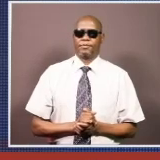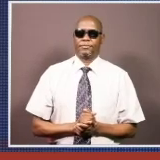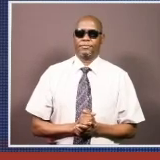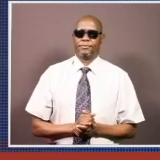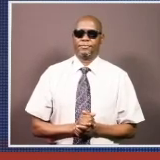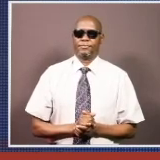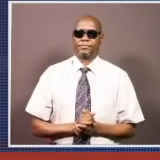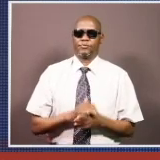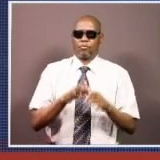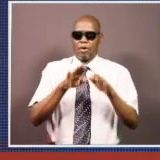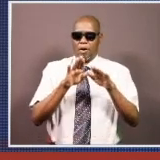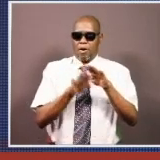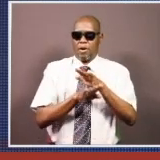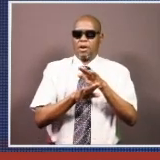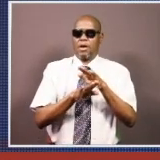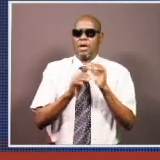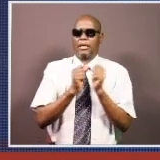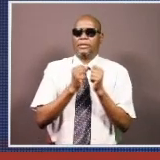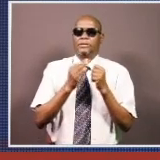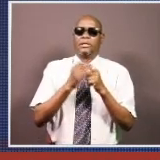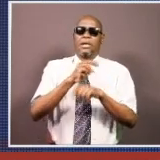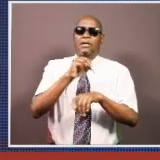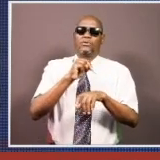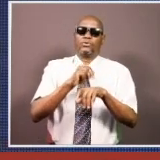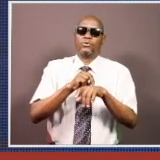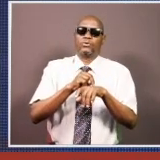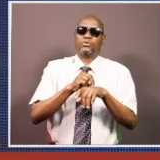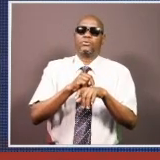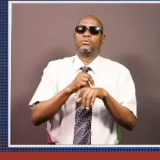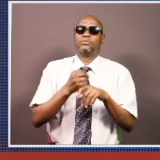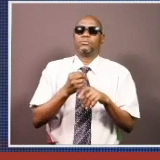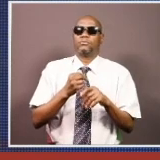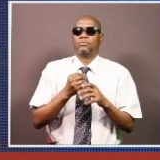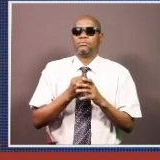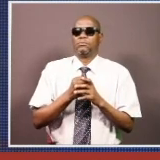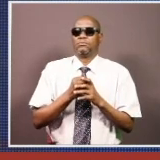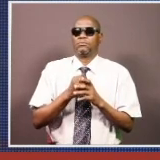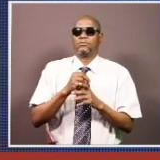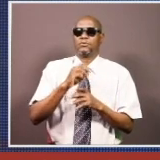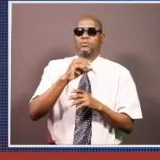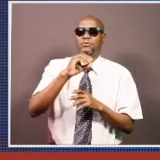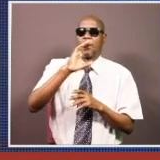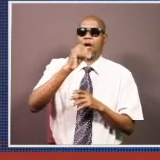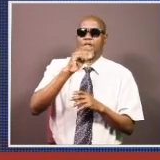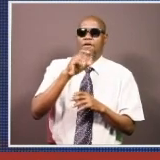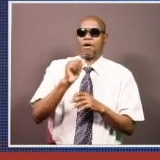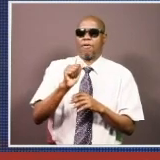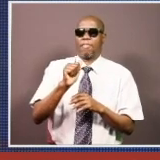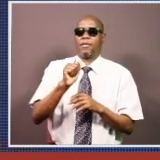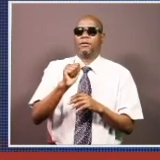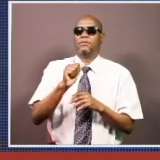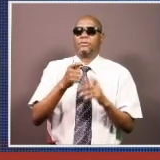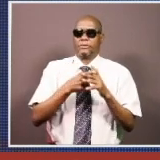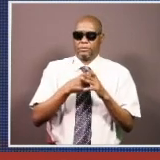And the under-18 national team junior stars are intensifying their training ahead of the CECAFA under-18 boys championship set to